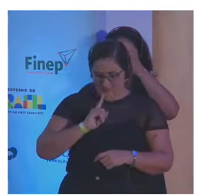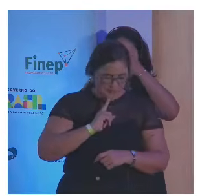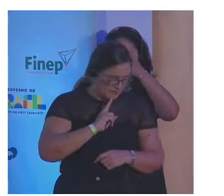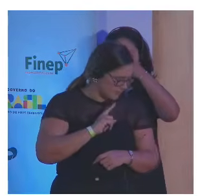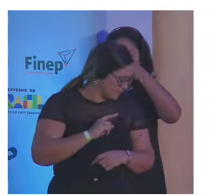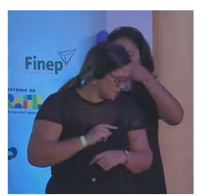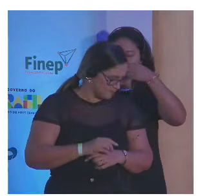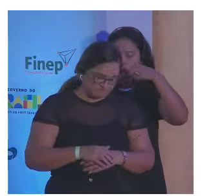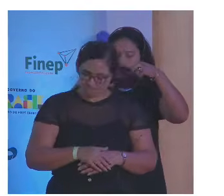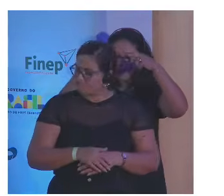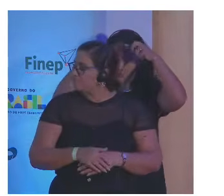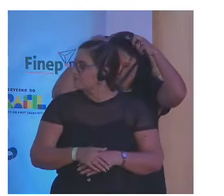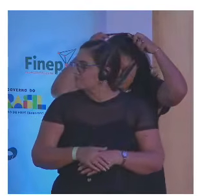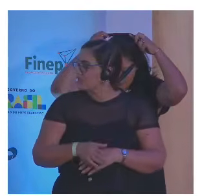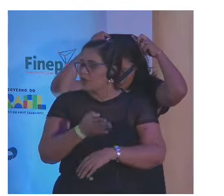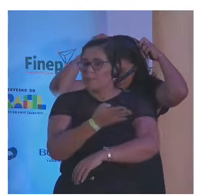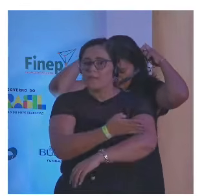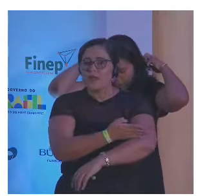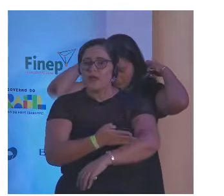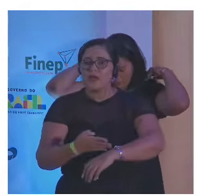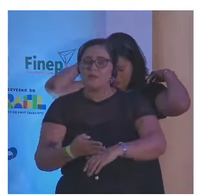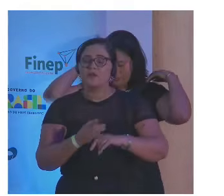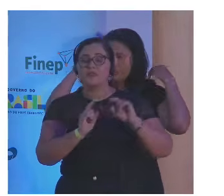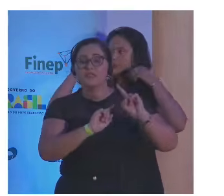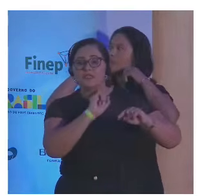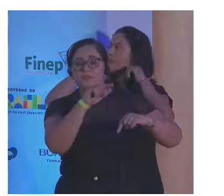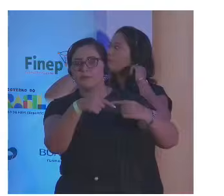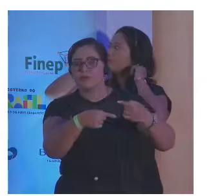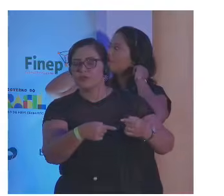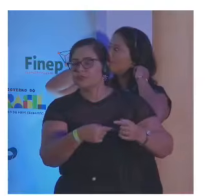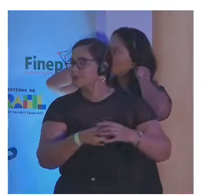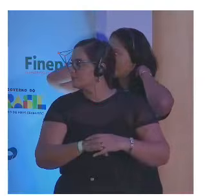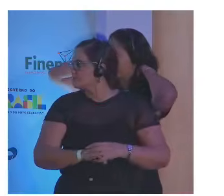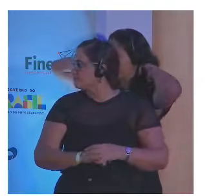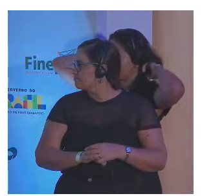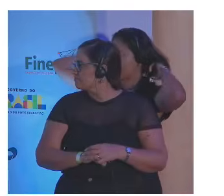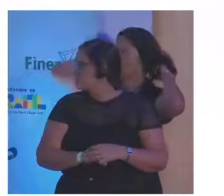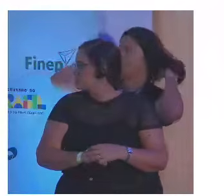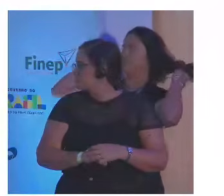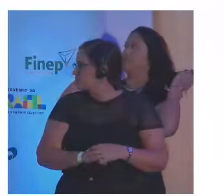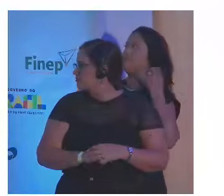and after bleaching.